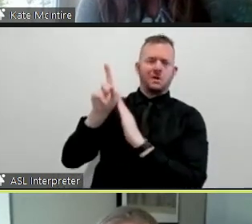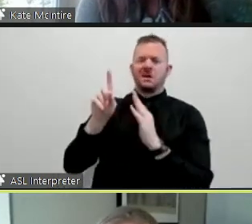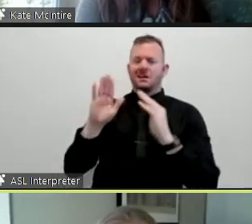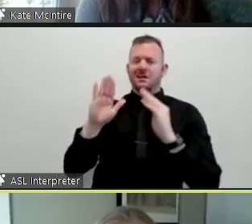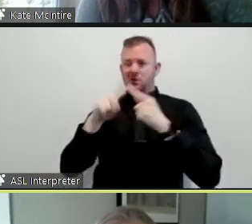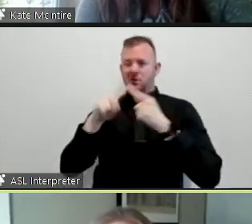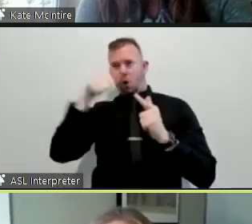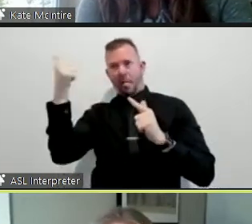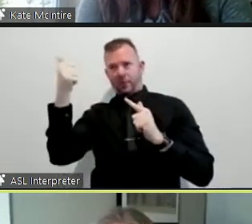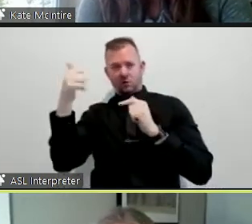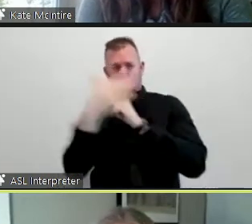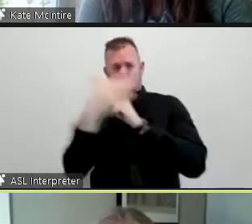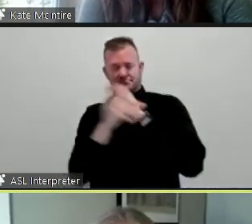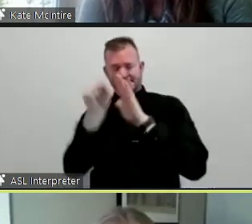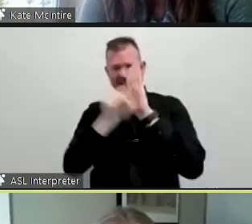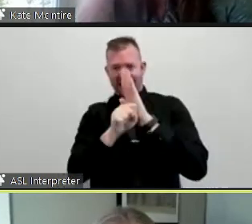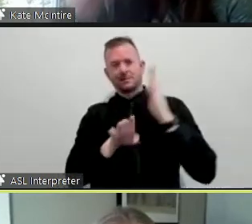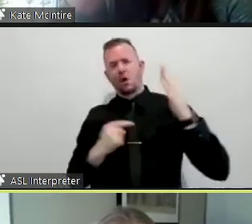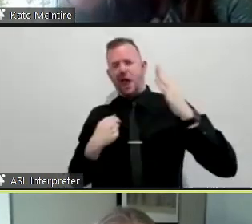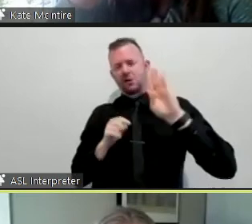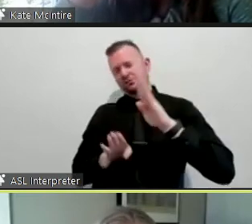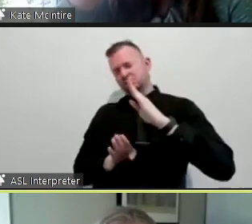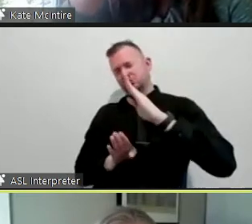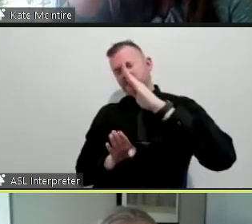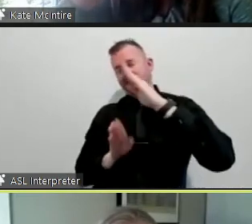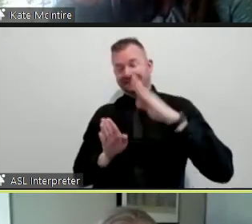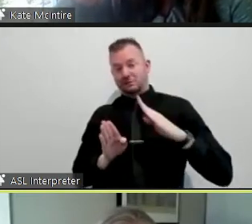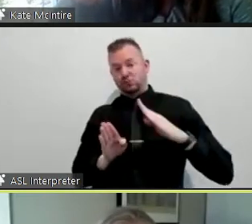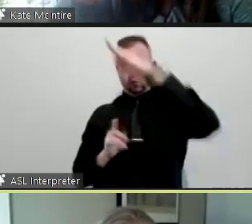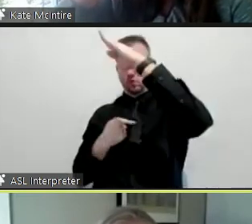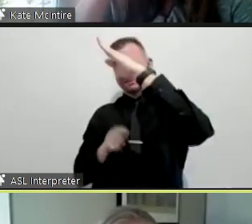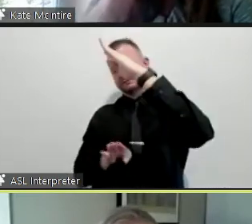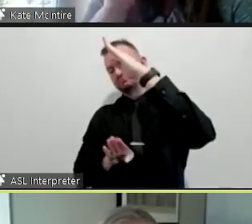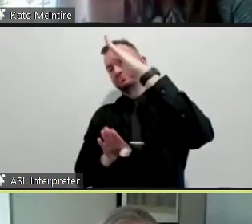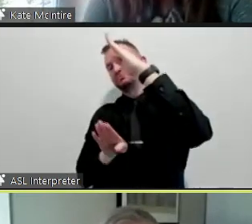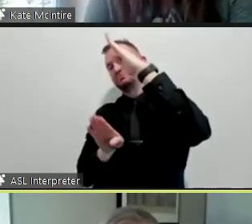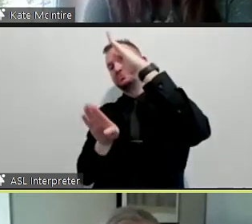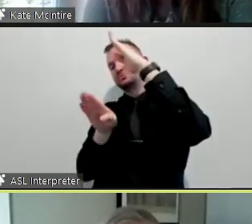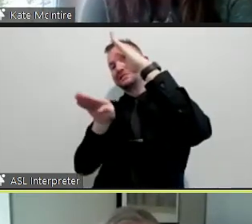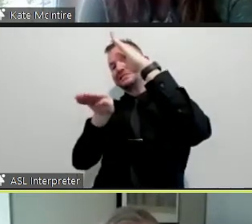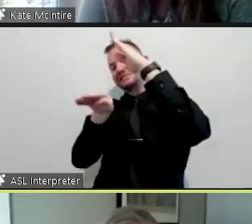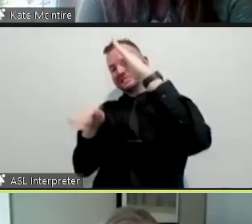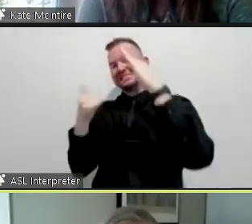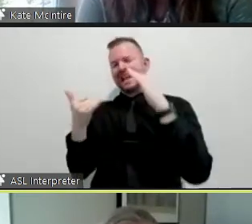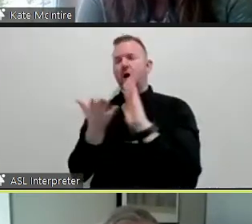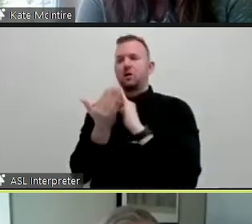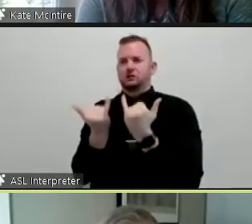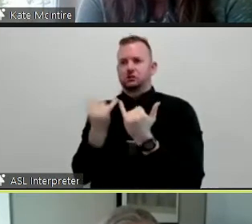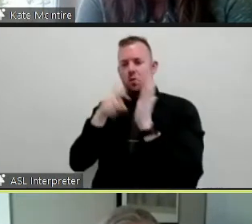per population than the rest of the US is experiencing right now. Next slide.